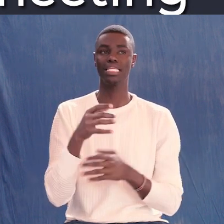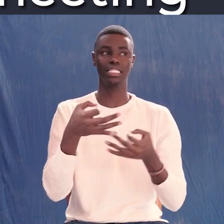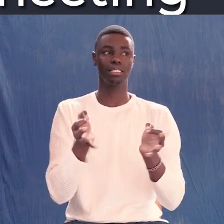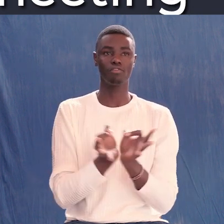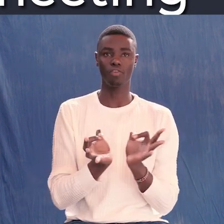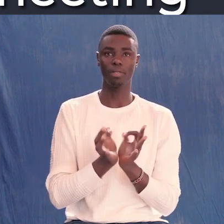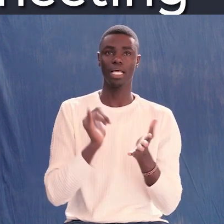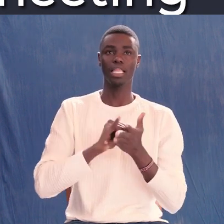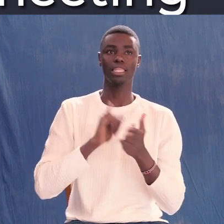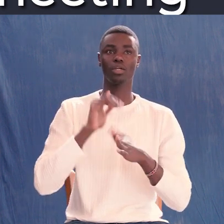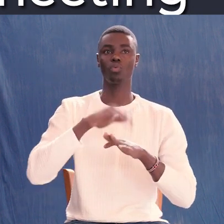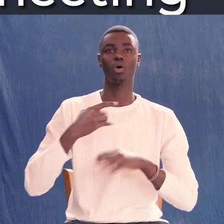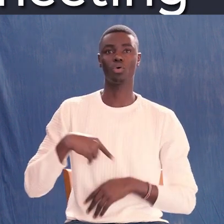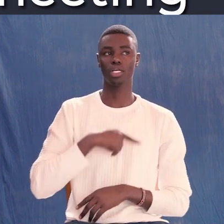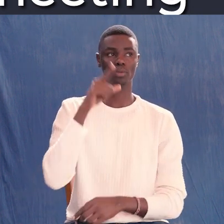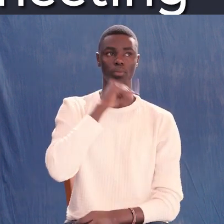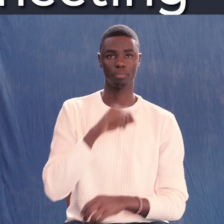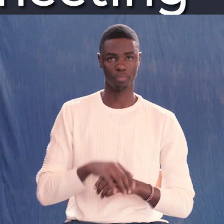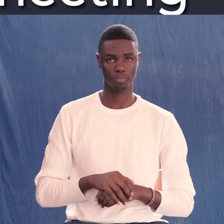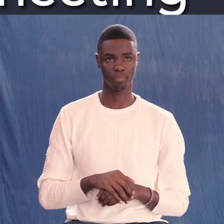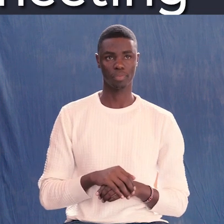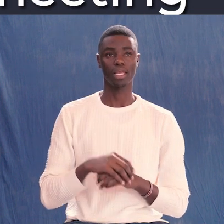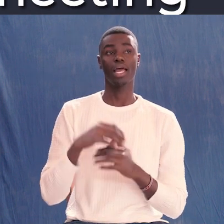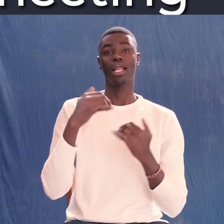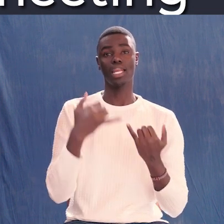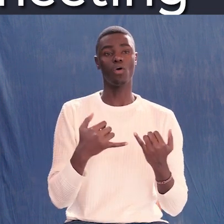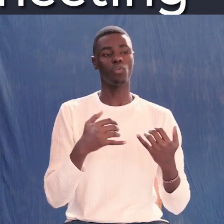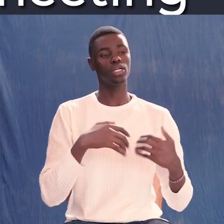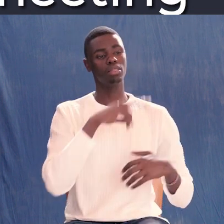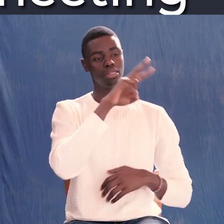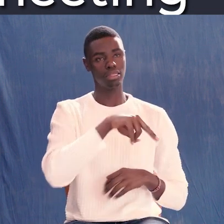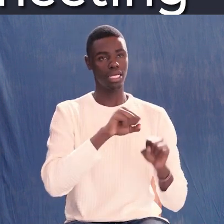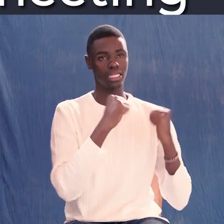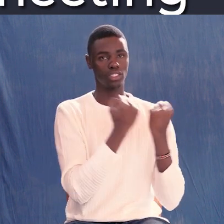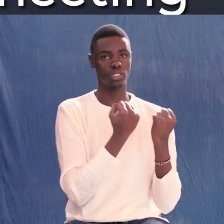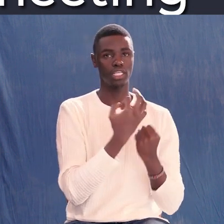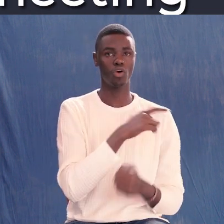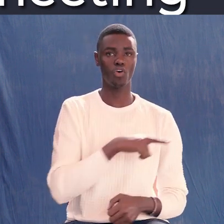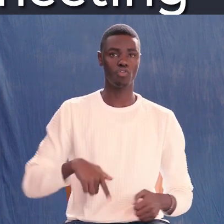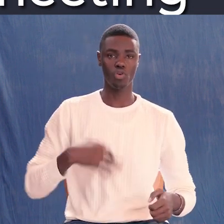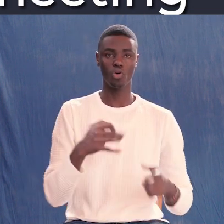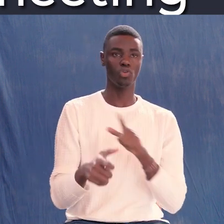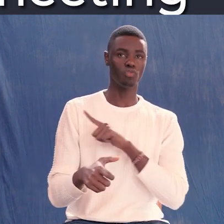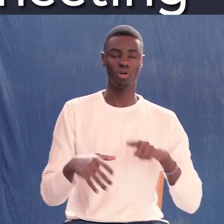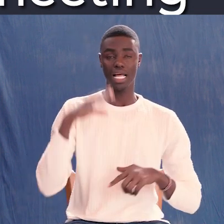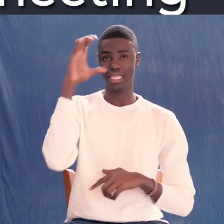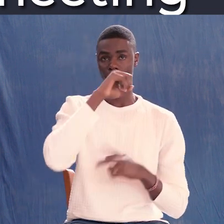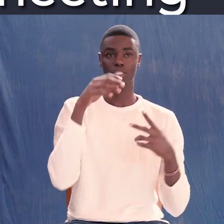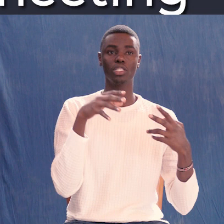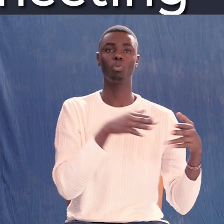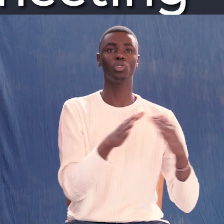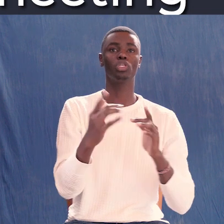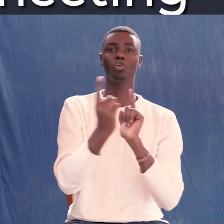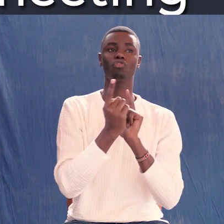that God calls us into. They turn their back on the society of the Lord of Lords. They miss the opportunity of meeting Christ